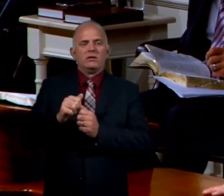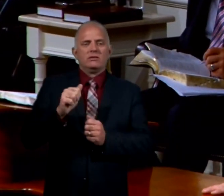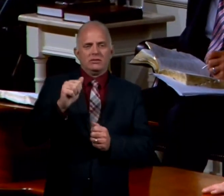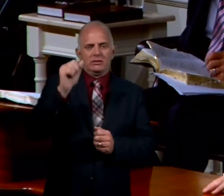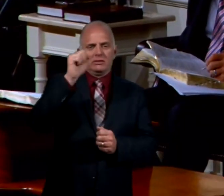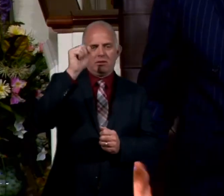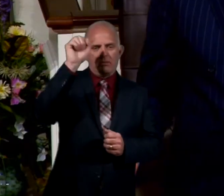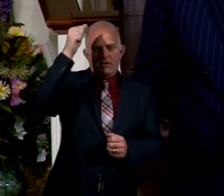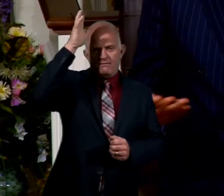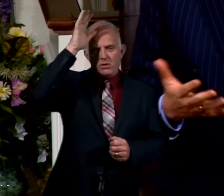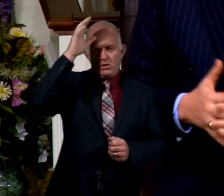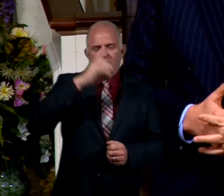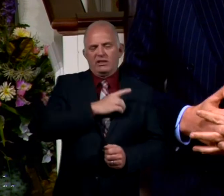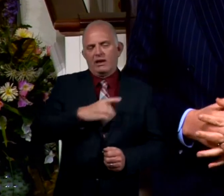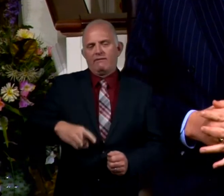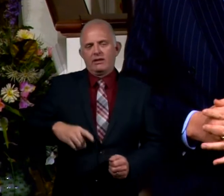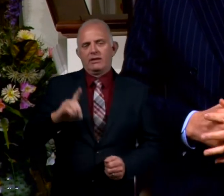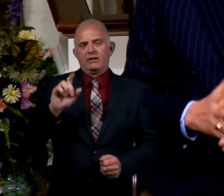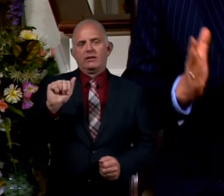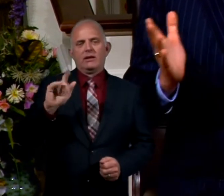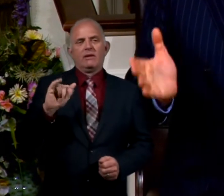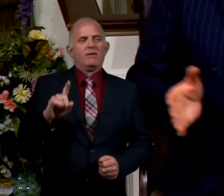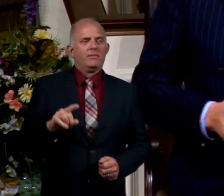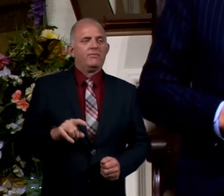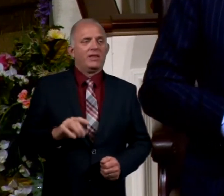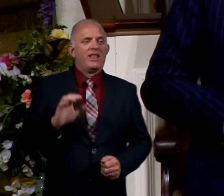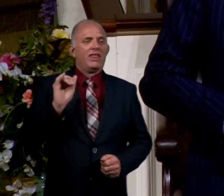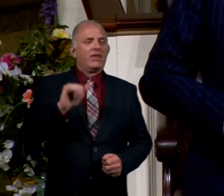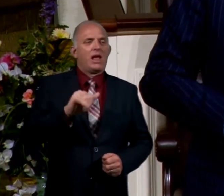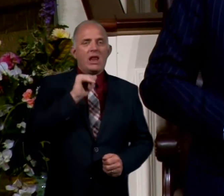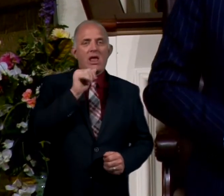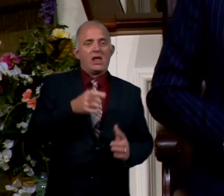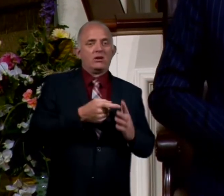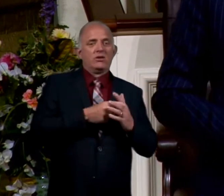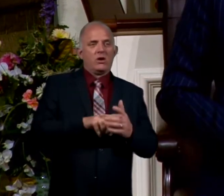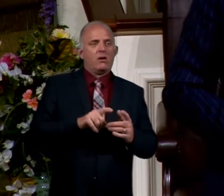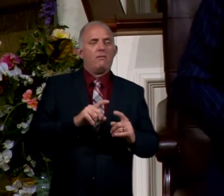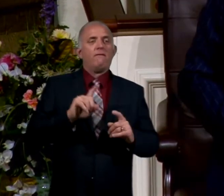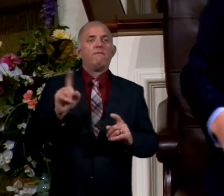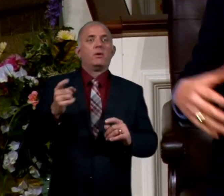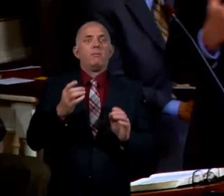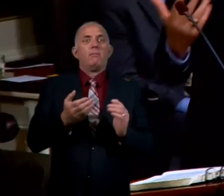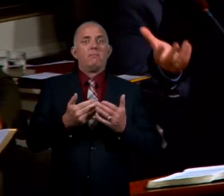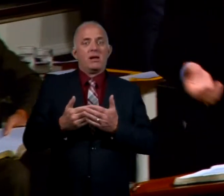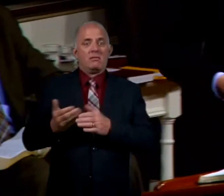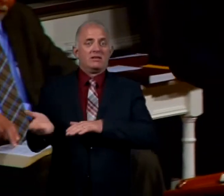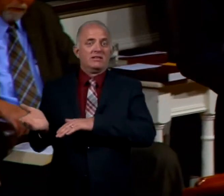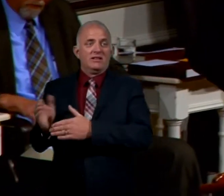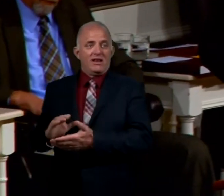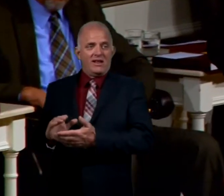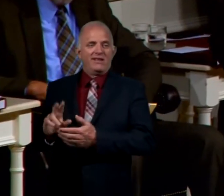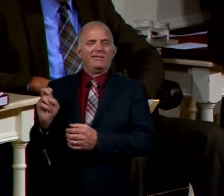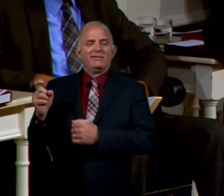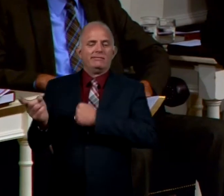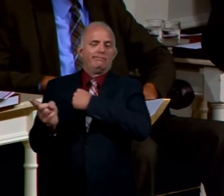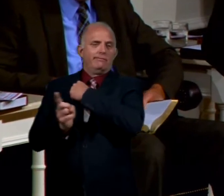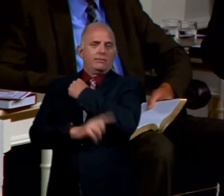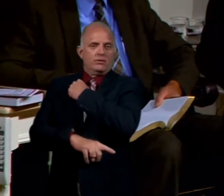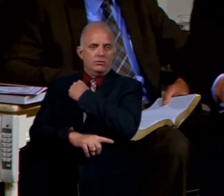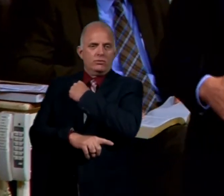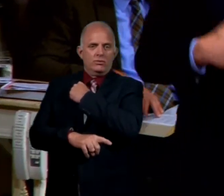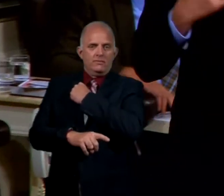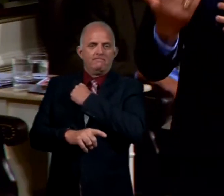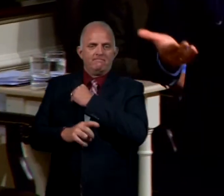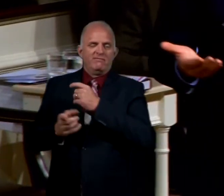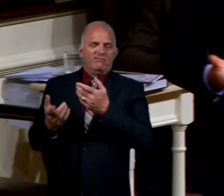David. Things didn't start out real good. Matter of fact, their first baby died as an act of judgment.